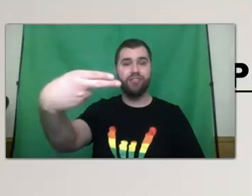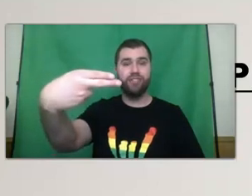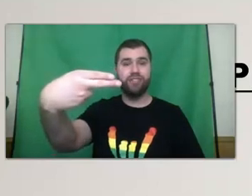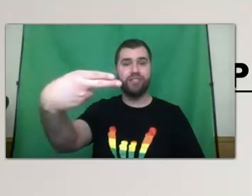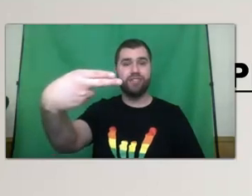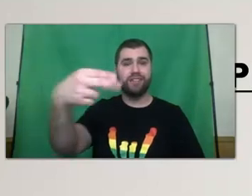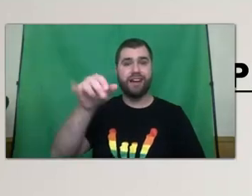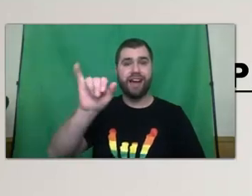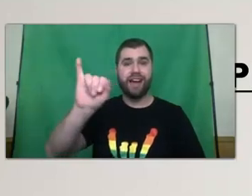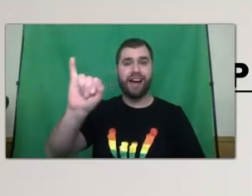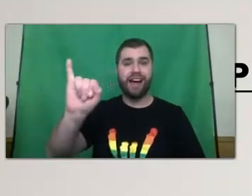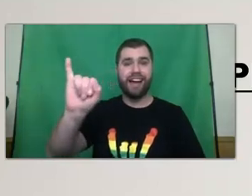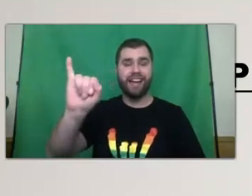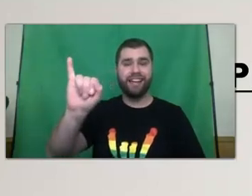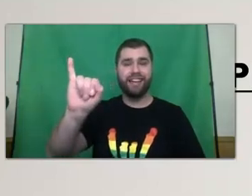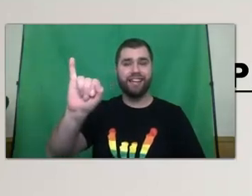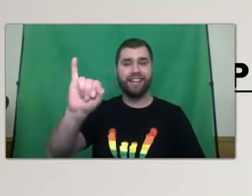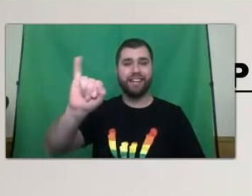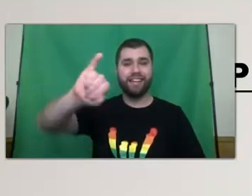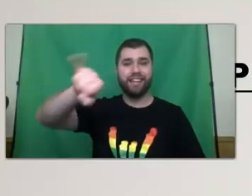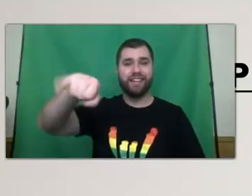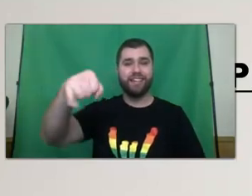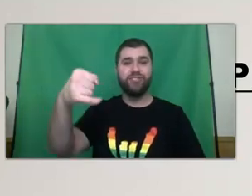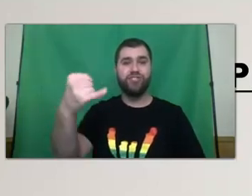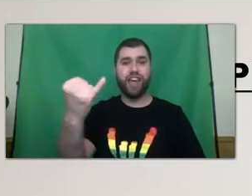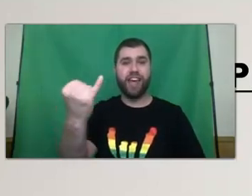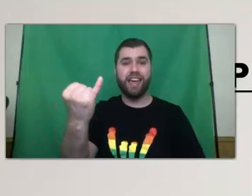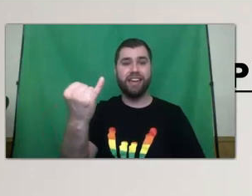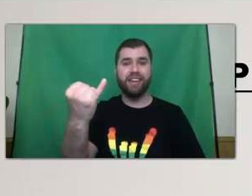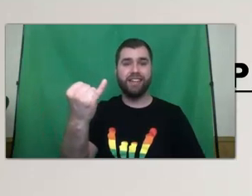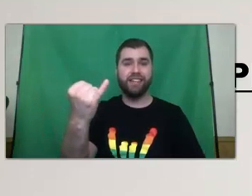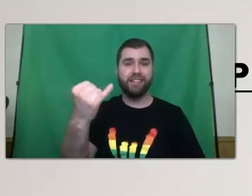H, I, J,